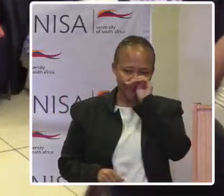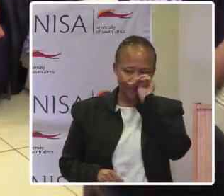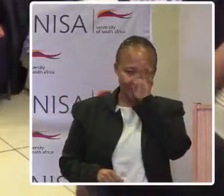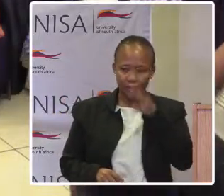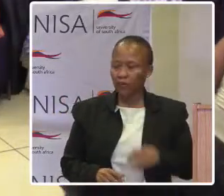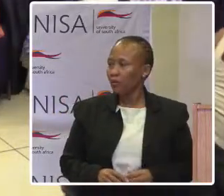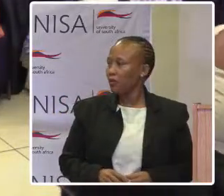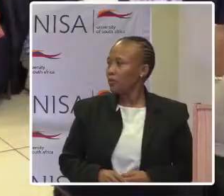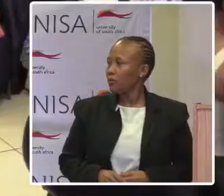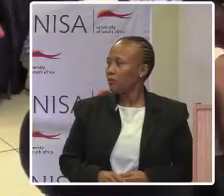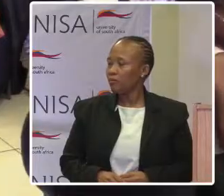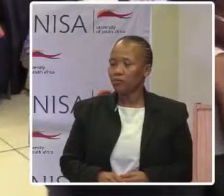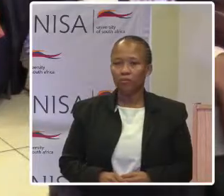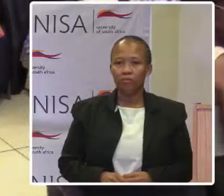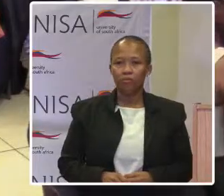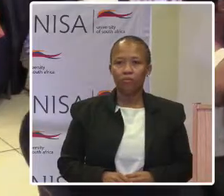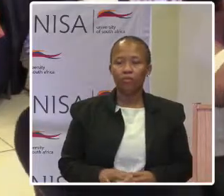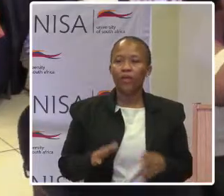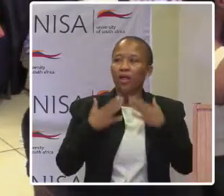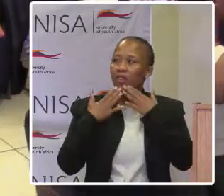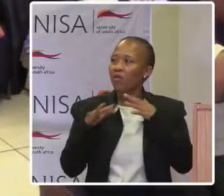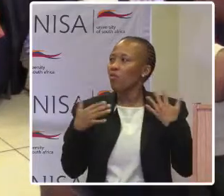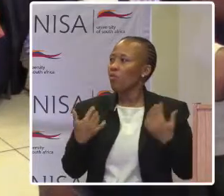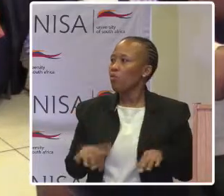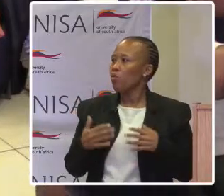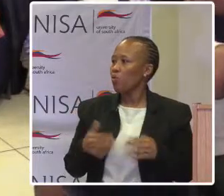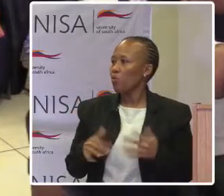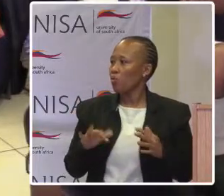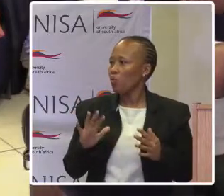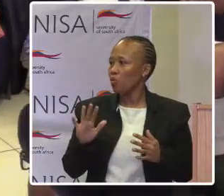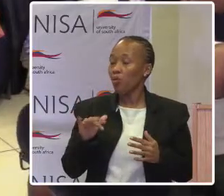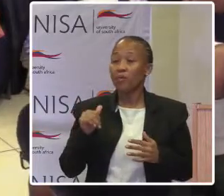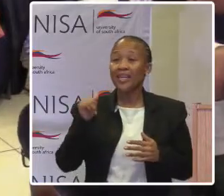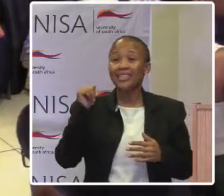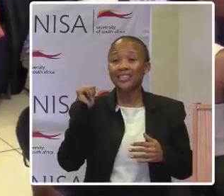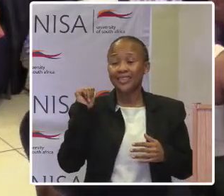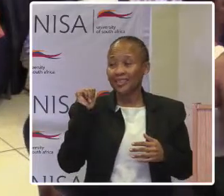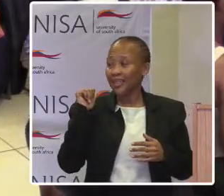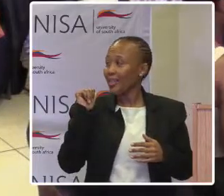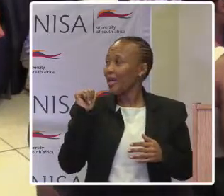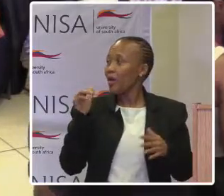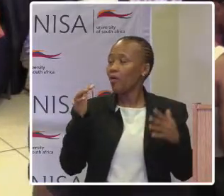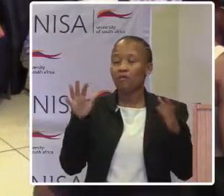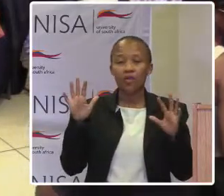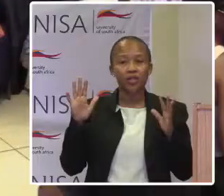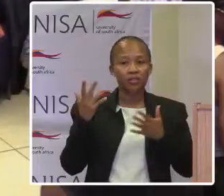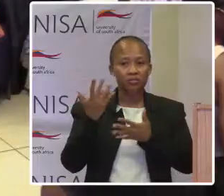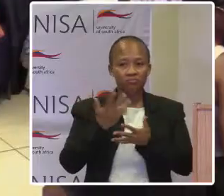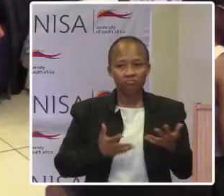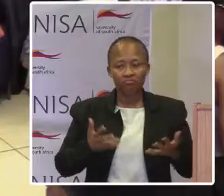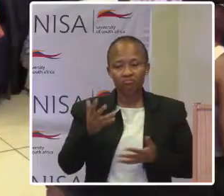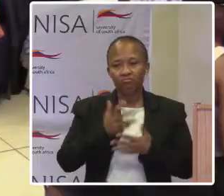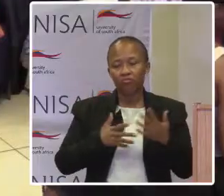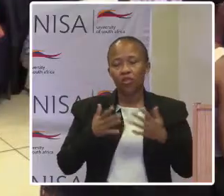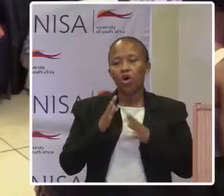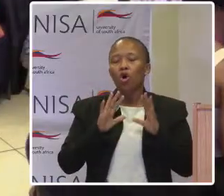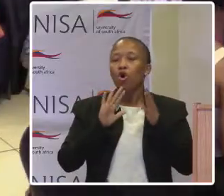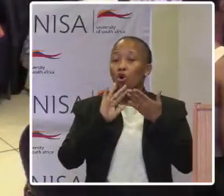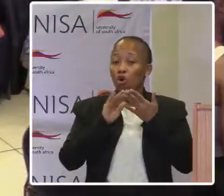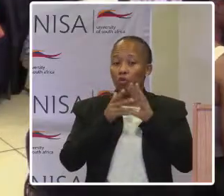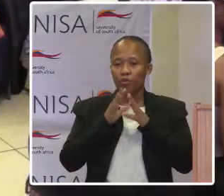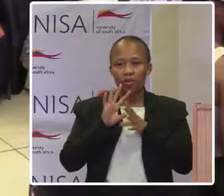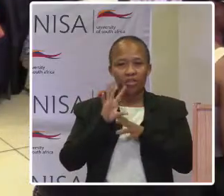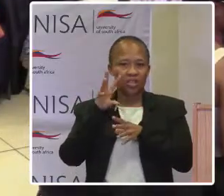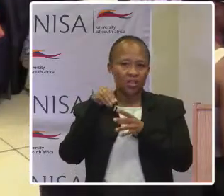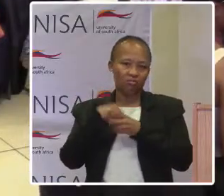Thank you very much. Dr. Kuduman, yesterday we had discussed about the community inclusion in great